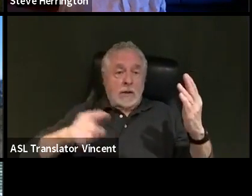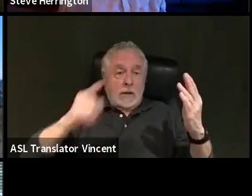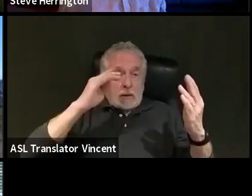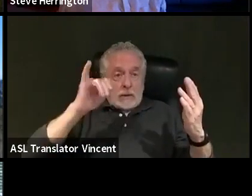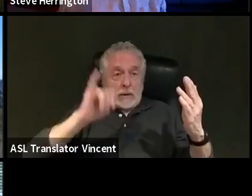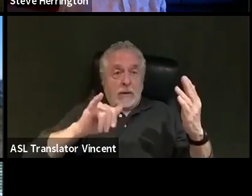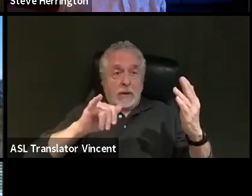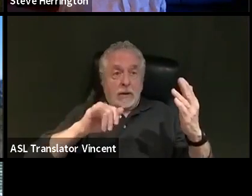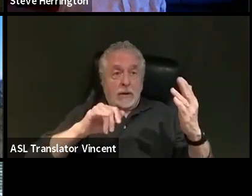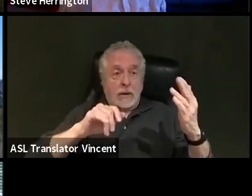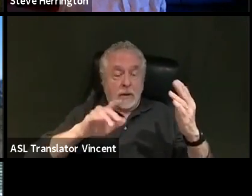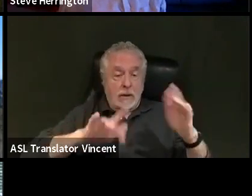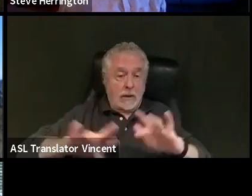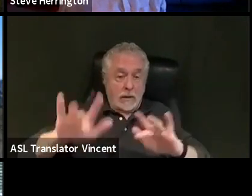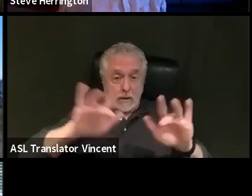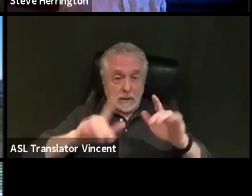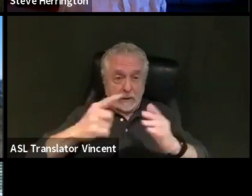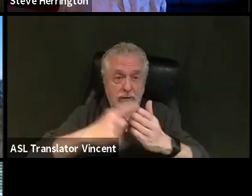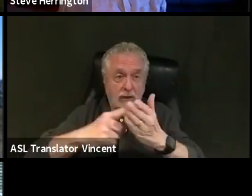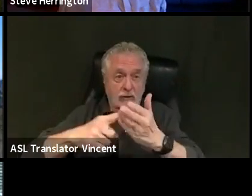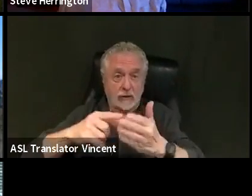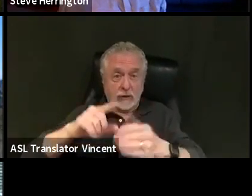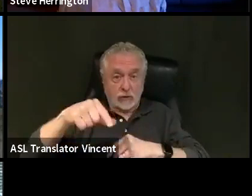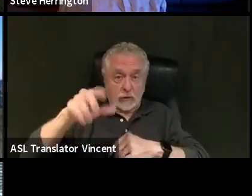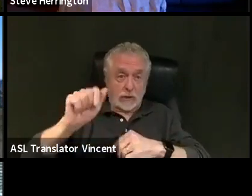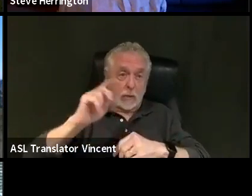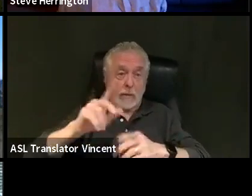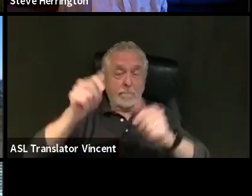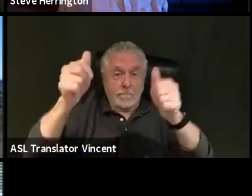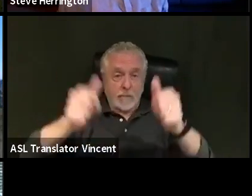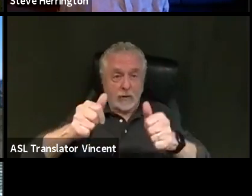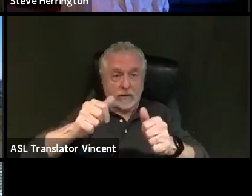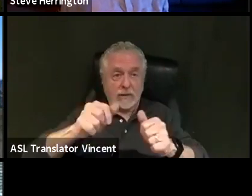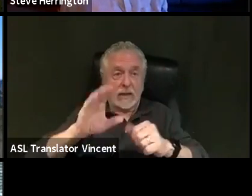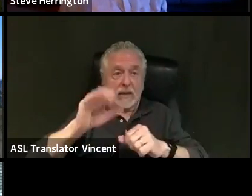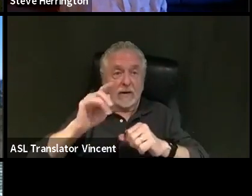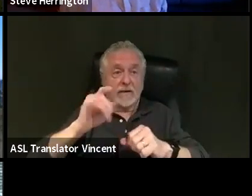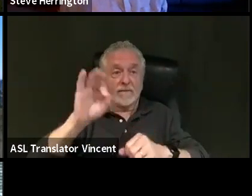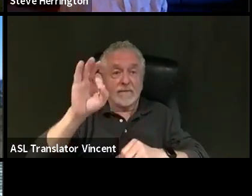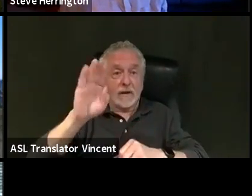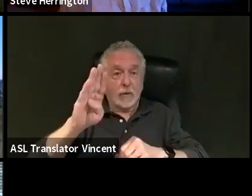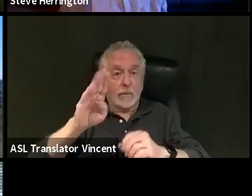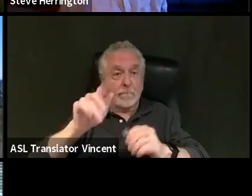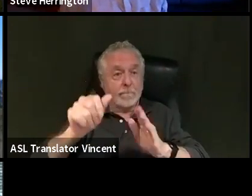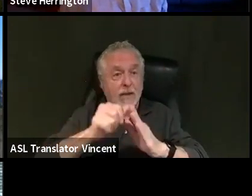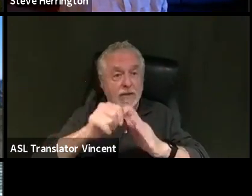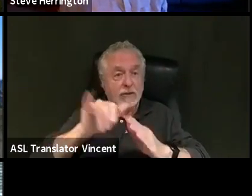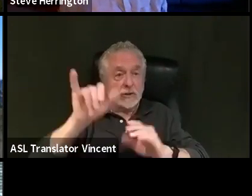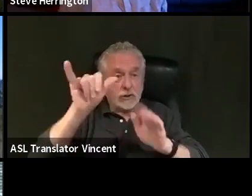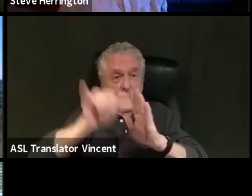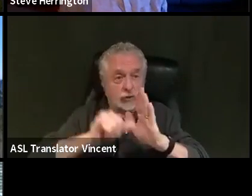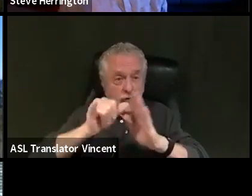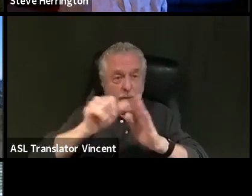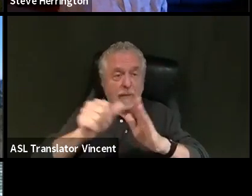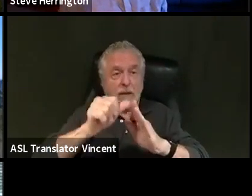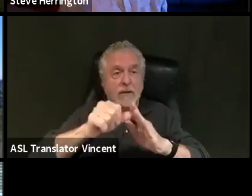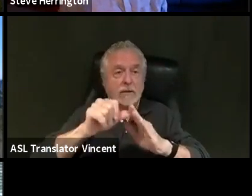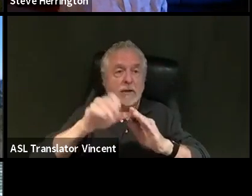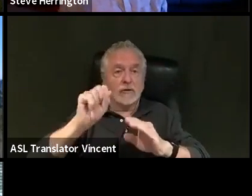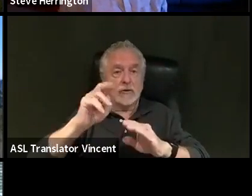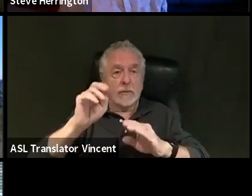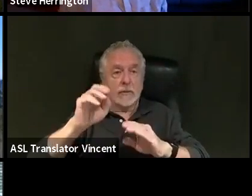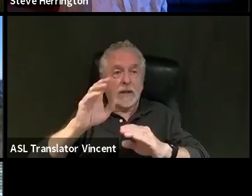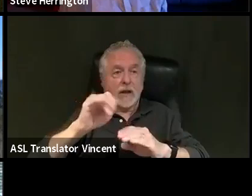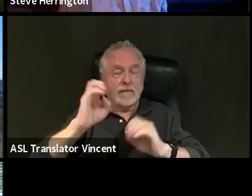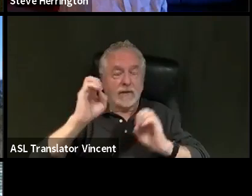that recordings of this panel discussion and Q&A will be posted on the county Facebook page and YouTube page, and on the Sonoma County Office